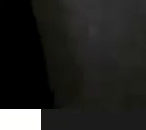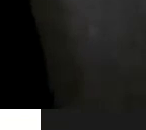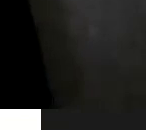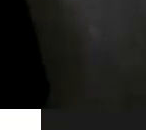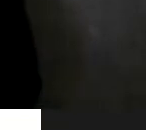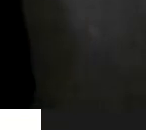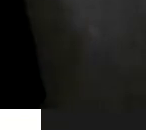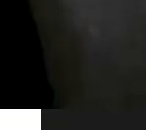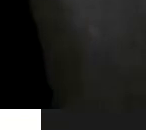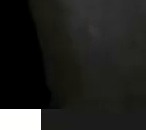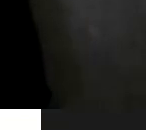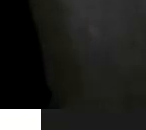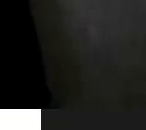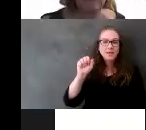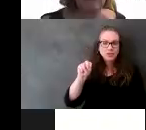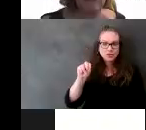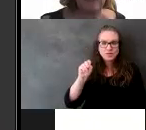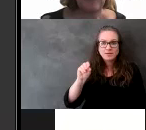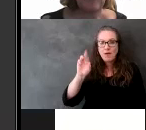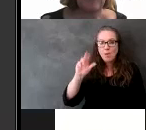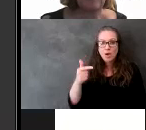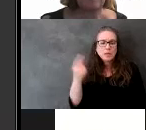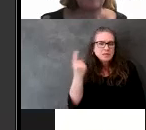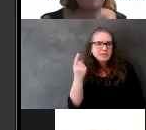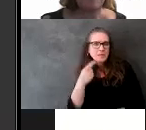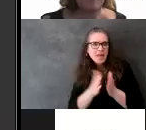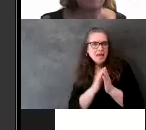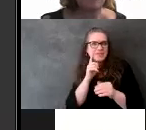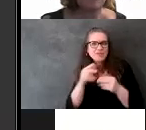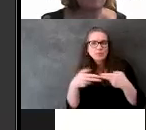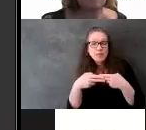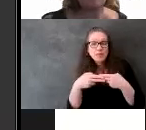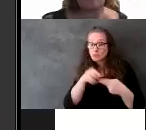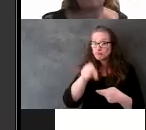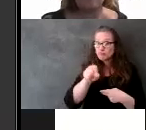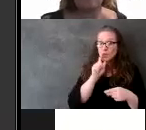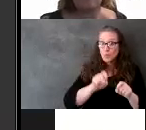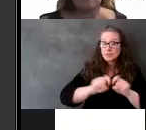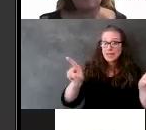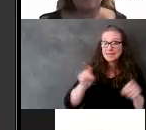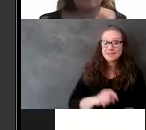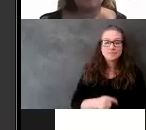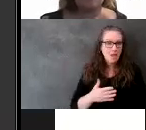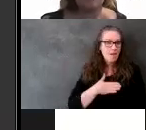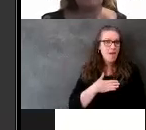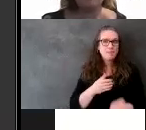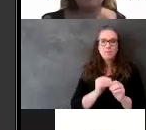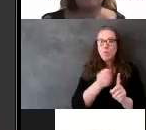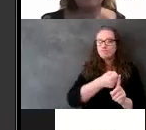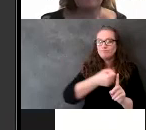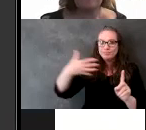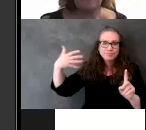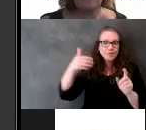a copy, I believe, of the slide deck. Someone is asking that. And I'm happy to do a deeper dive into any of these concepts with your